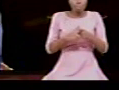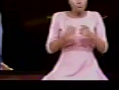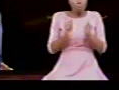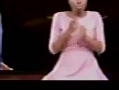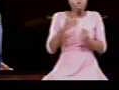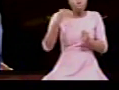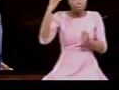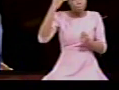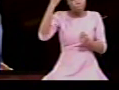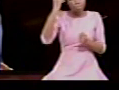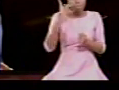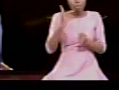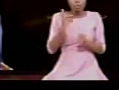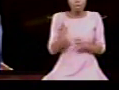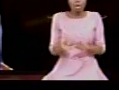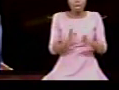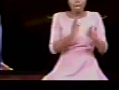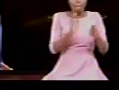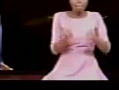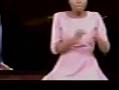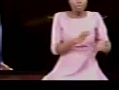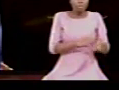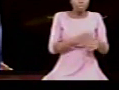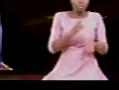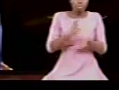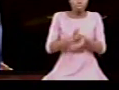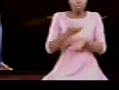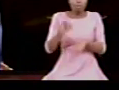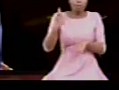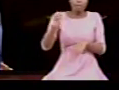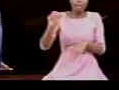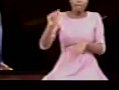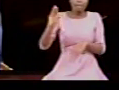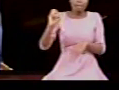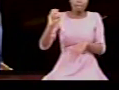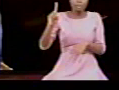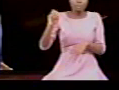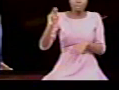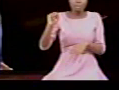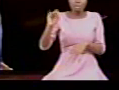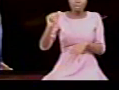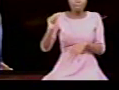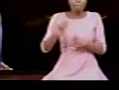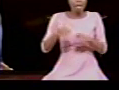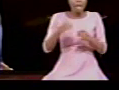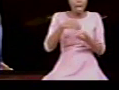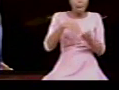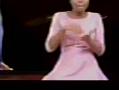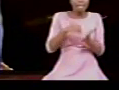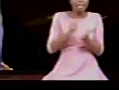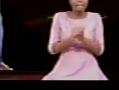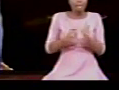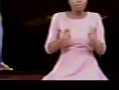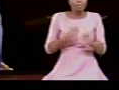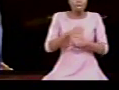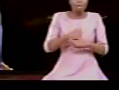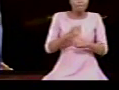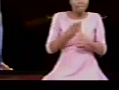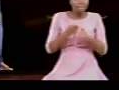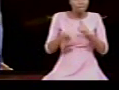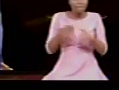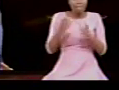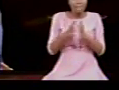the grace of God, bestowed on the churches of Macedonia, how that in a great trial of affliction,